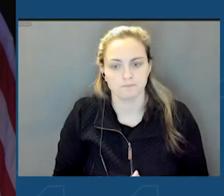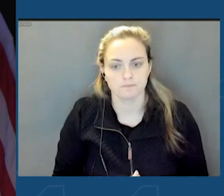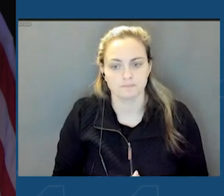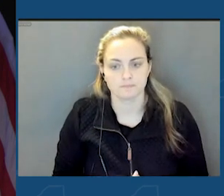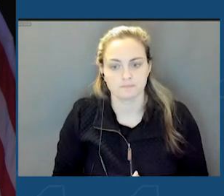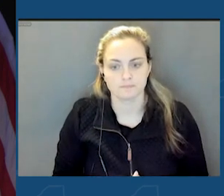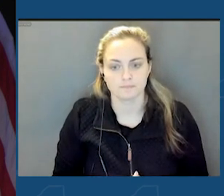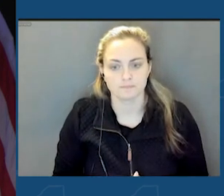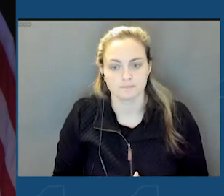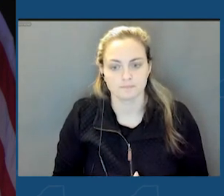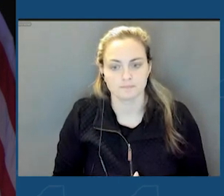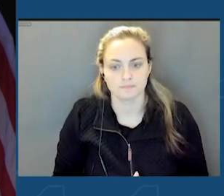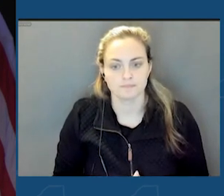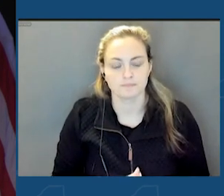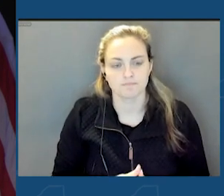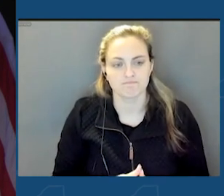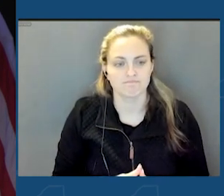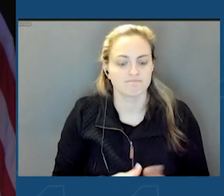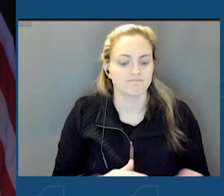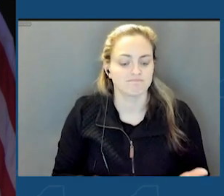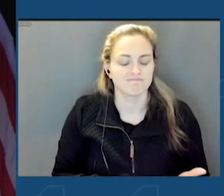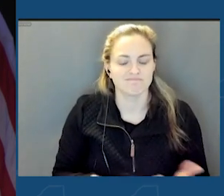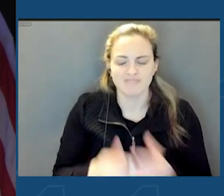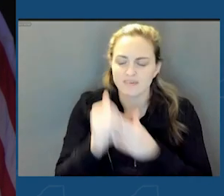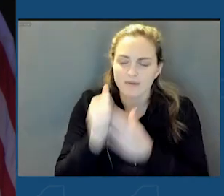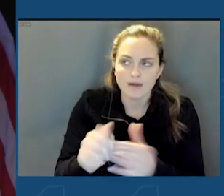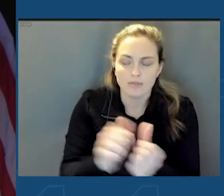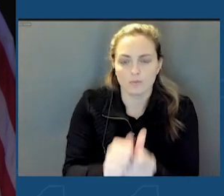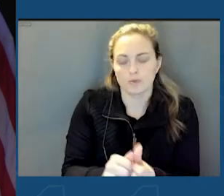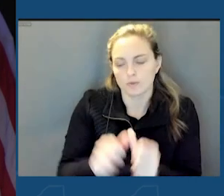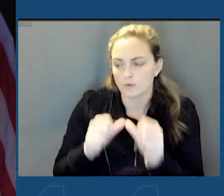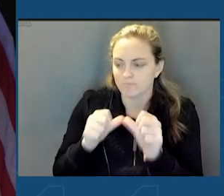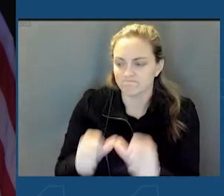Guide them always by your grace.